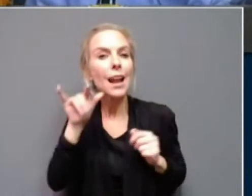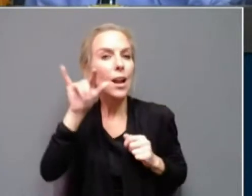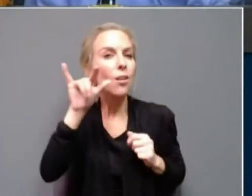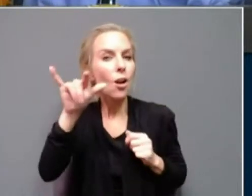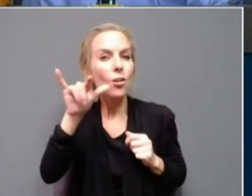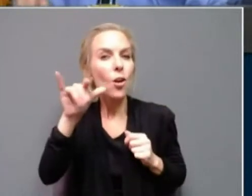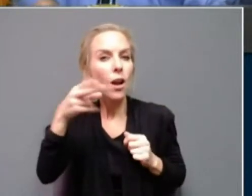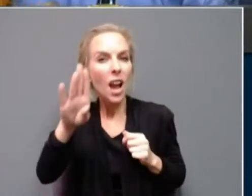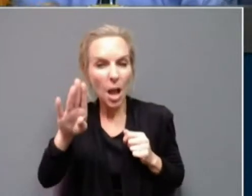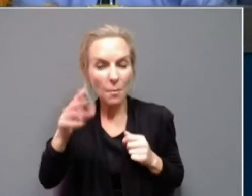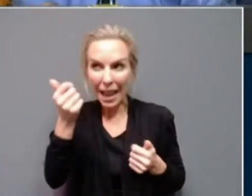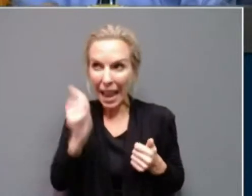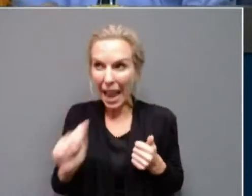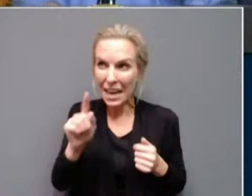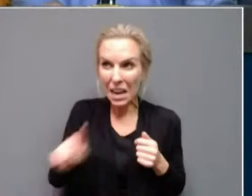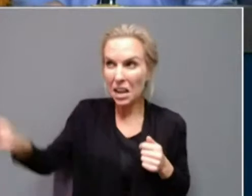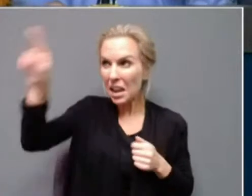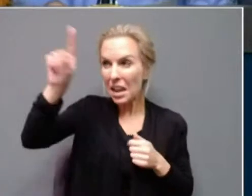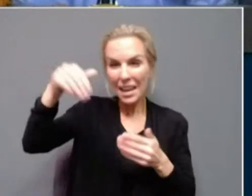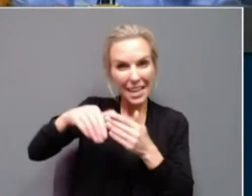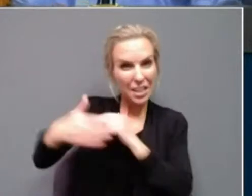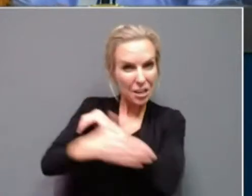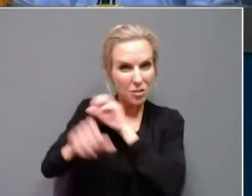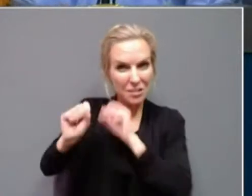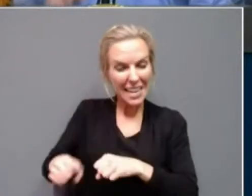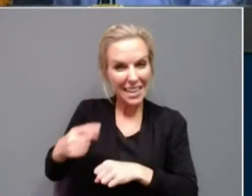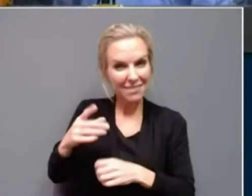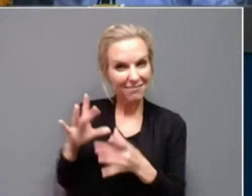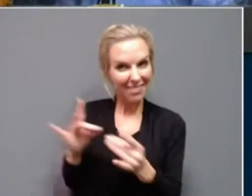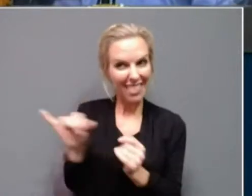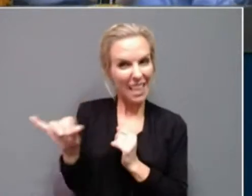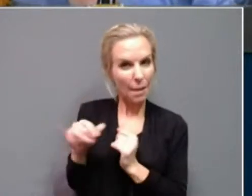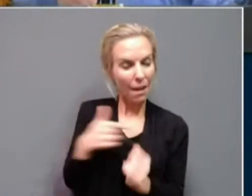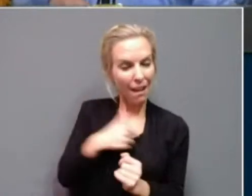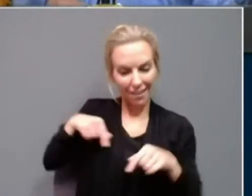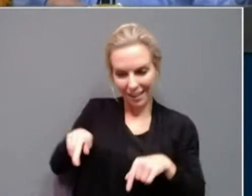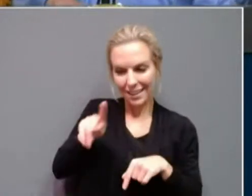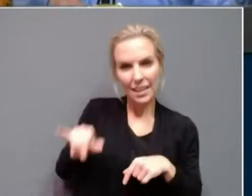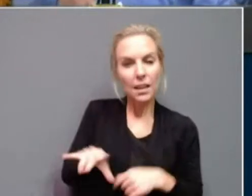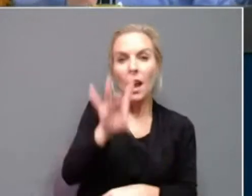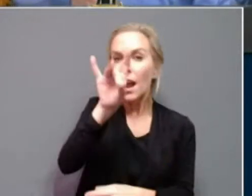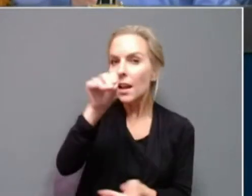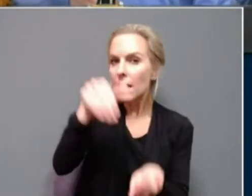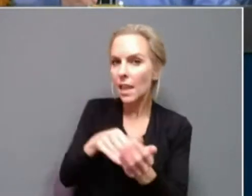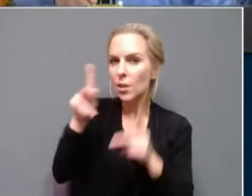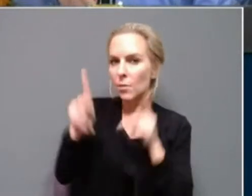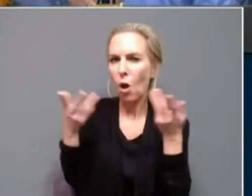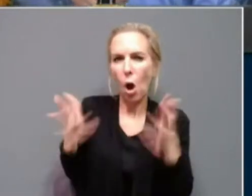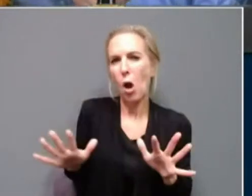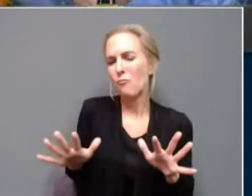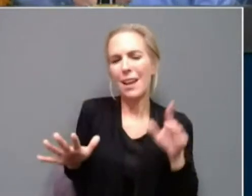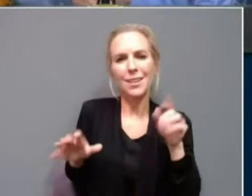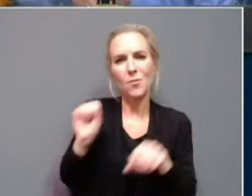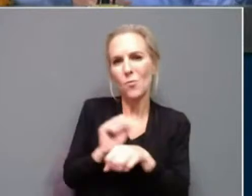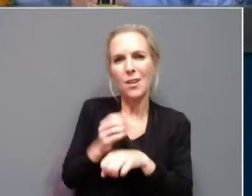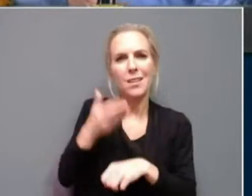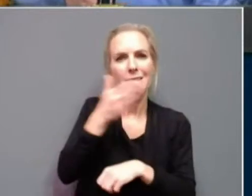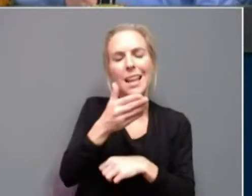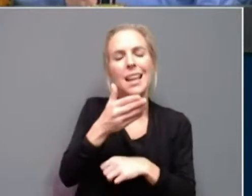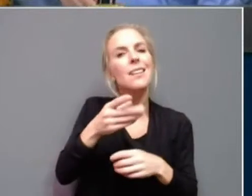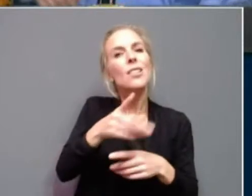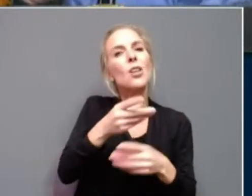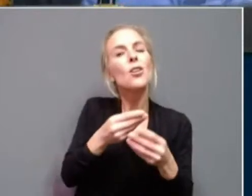in the country can claim that. And it'll add significantly to the nearly 80,000 people already employed by distribution and logistics